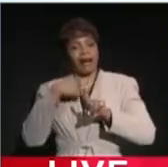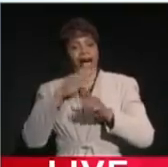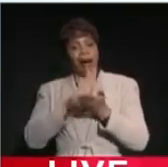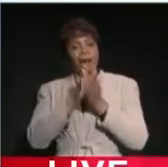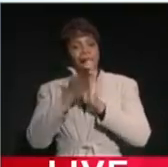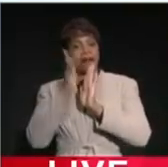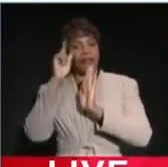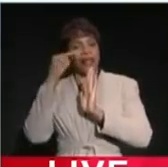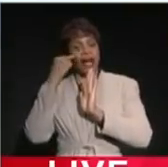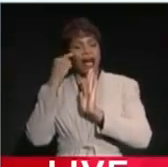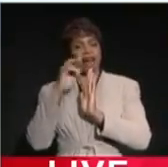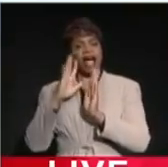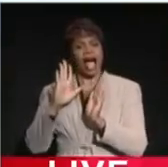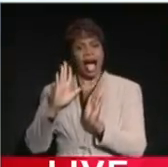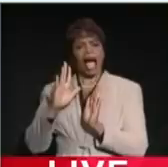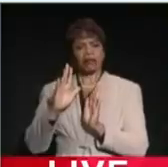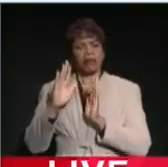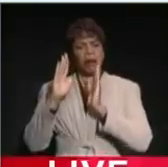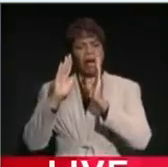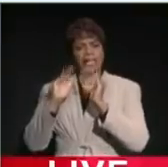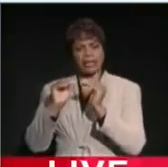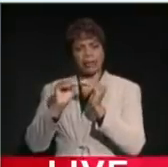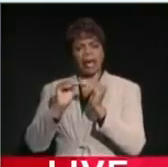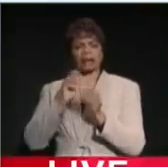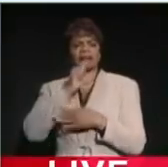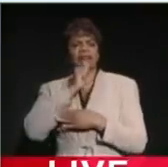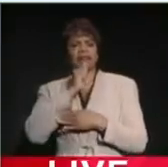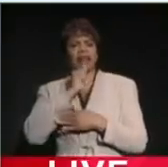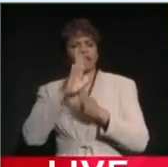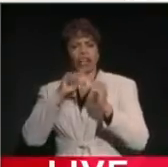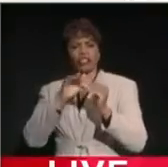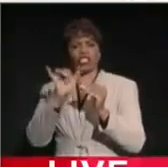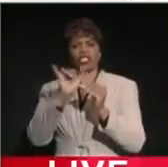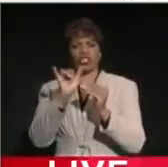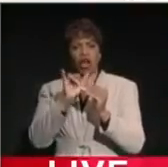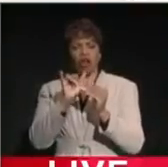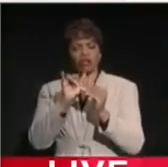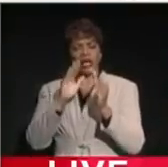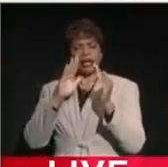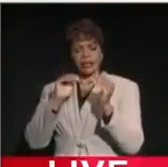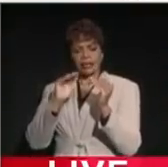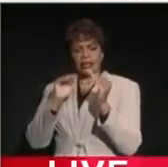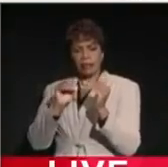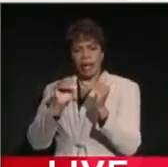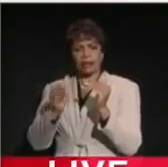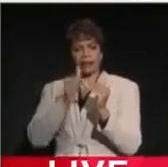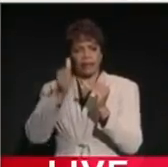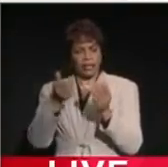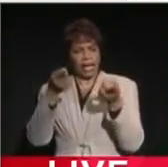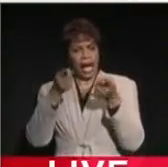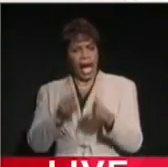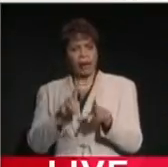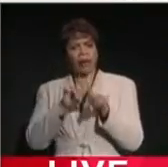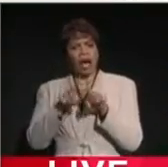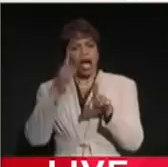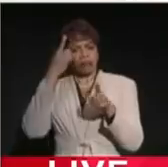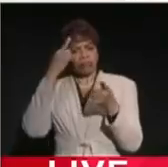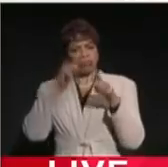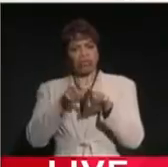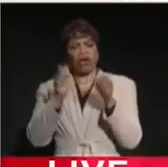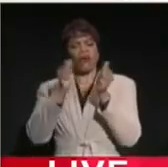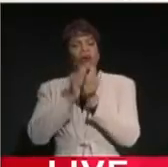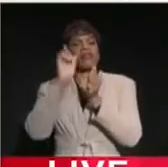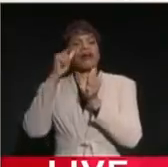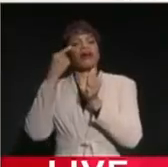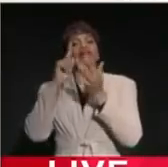governor, Carlos Rendo, to disclose our private conversations. I suspect that Phil wouldn't want that to happen. But I did have to disagree with the governor when he started